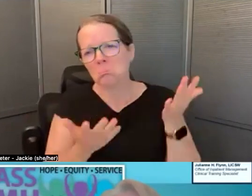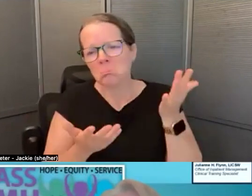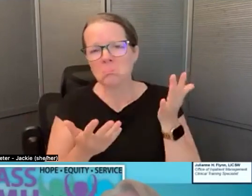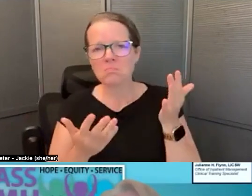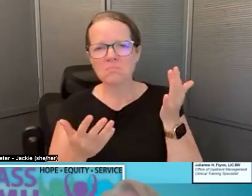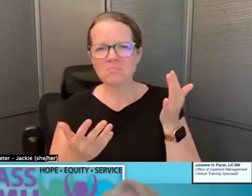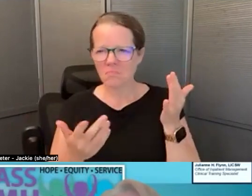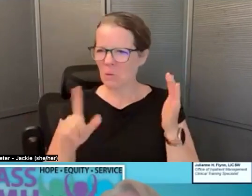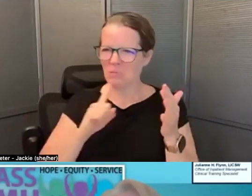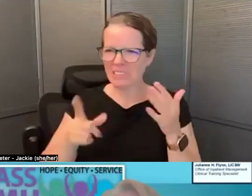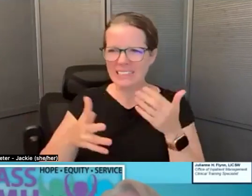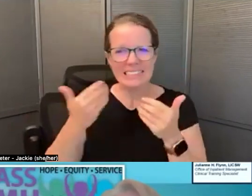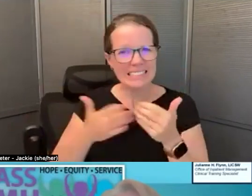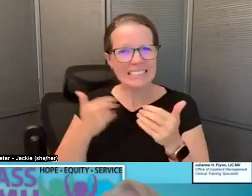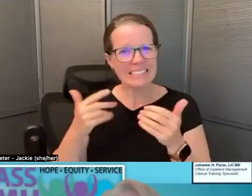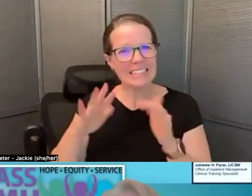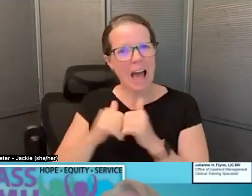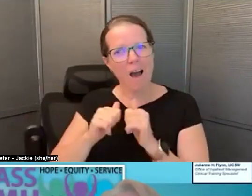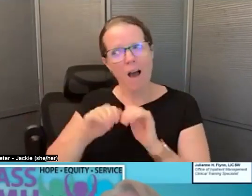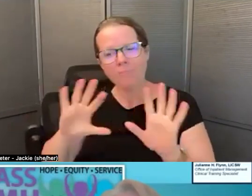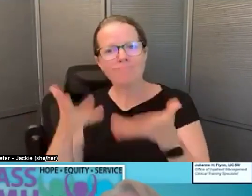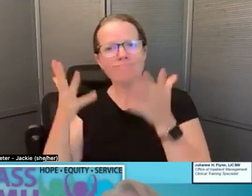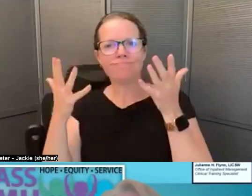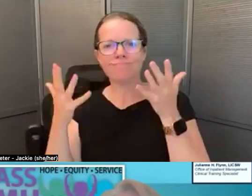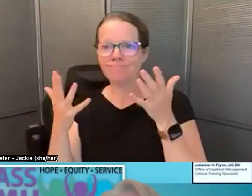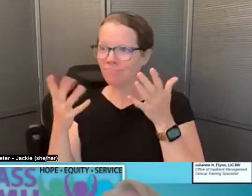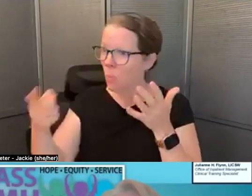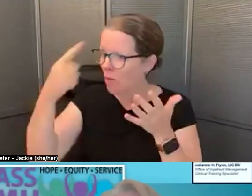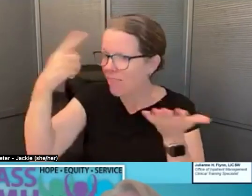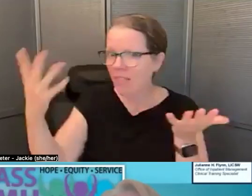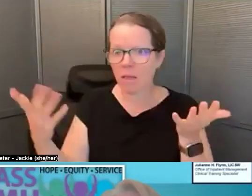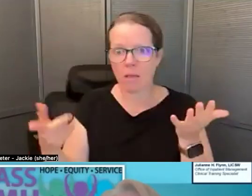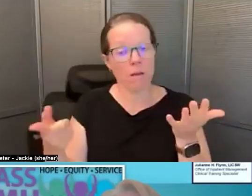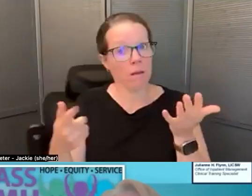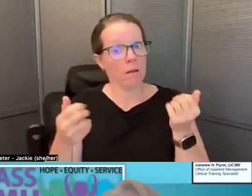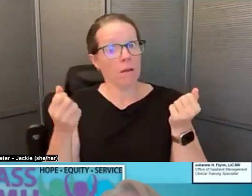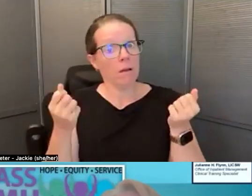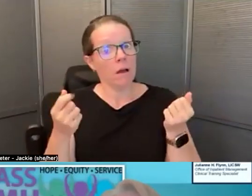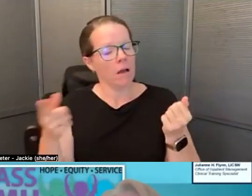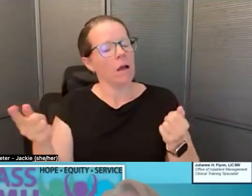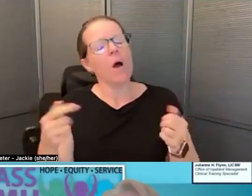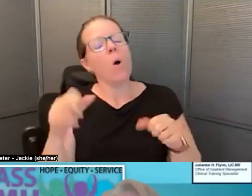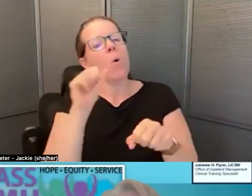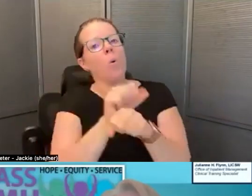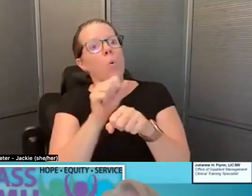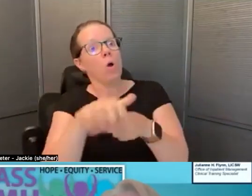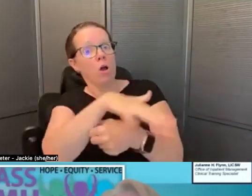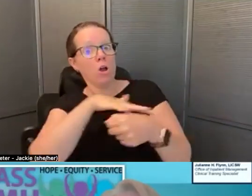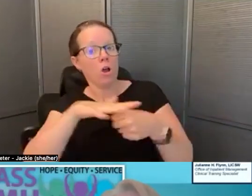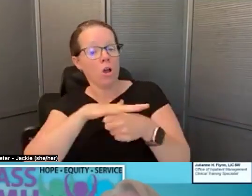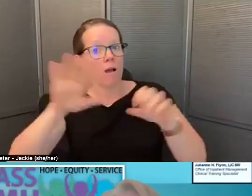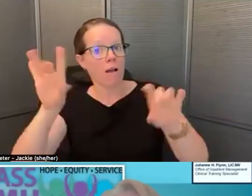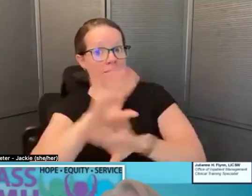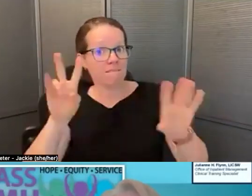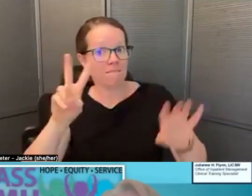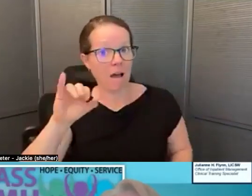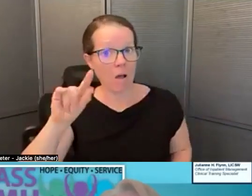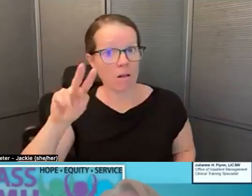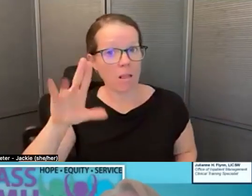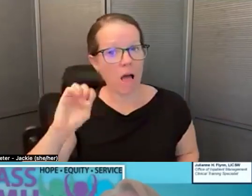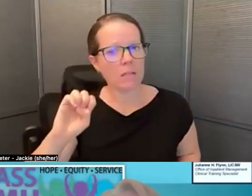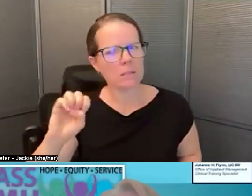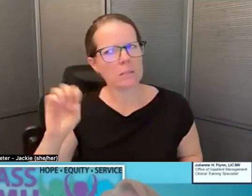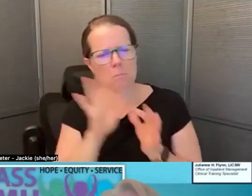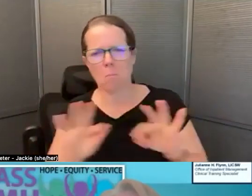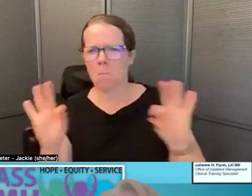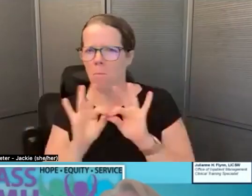get them going because they were interested in something like this. Workplace violence is very big. You know what I mean? So it's very interesting to